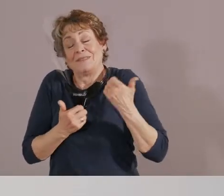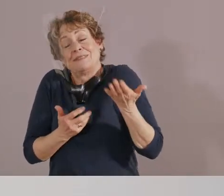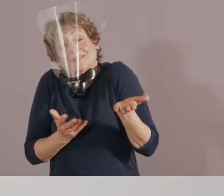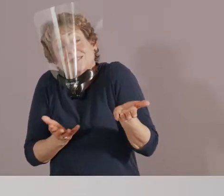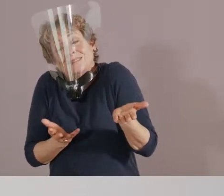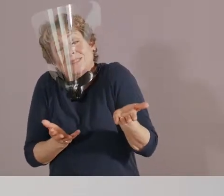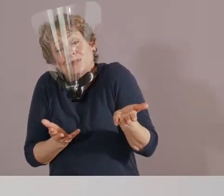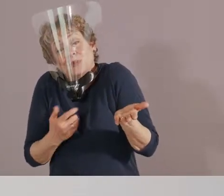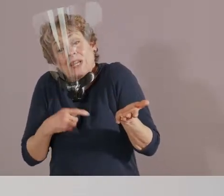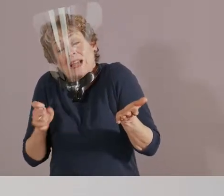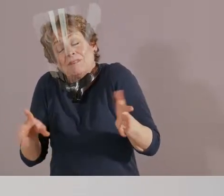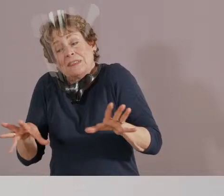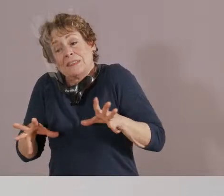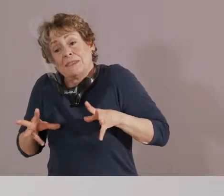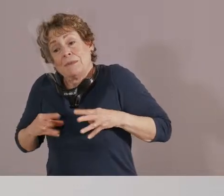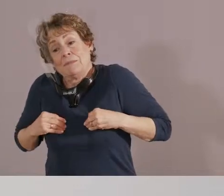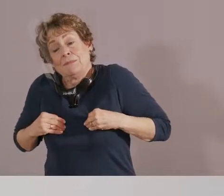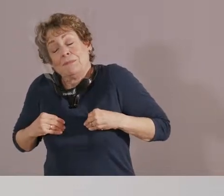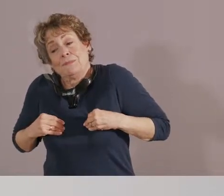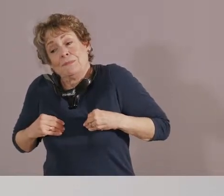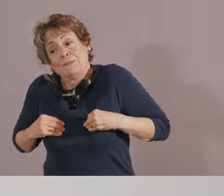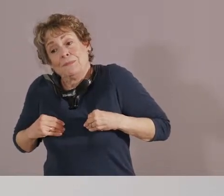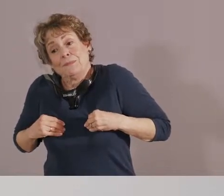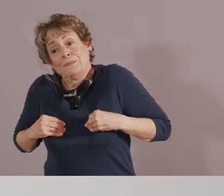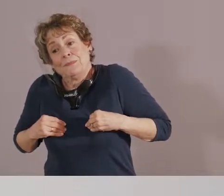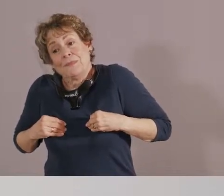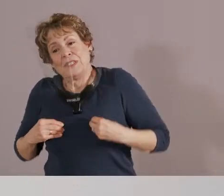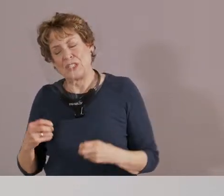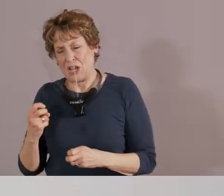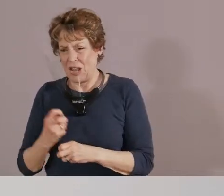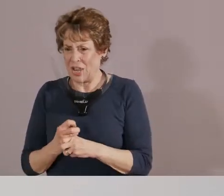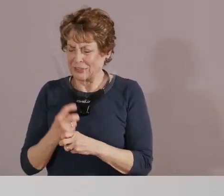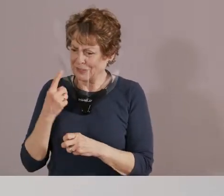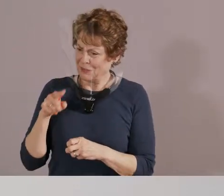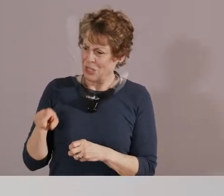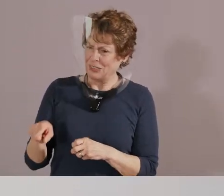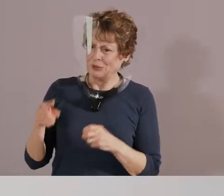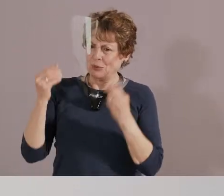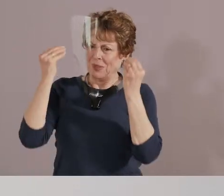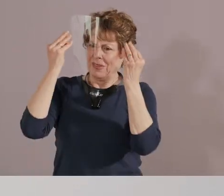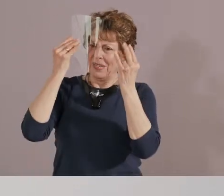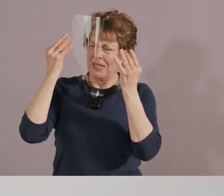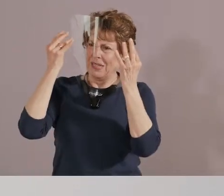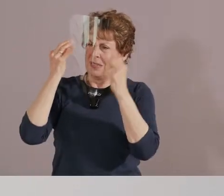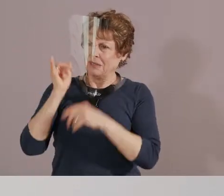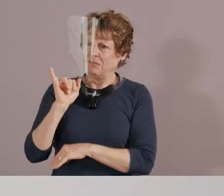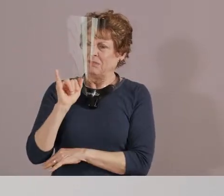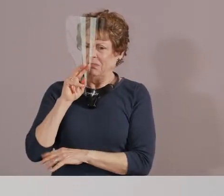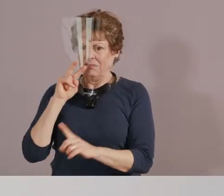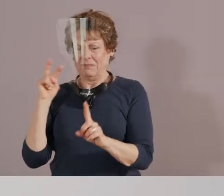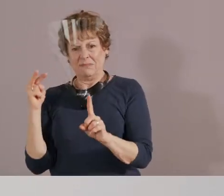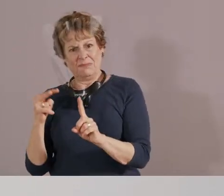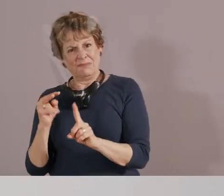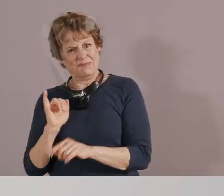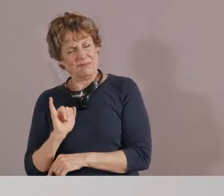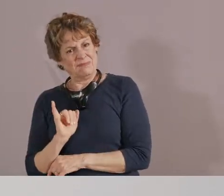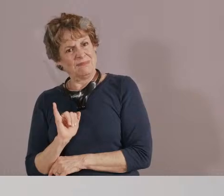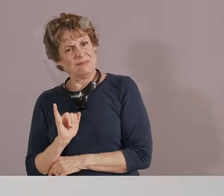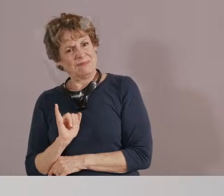it's a hard thing to kind of think about as you move forward. Okay, we're about 5 minutes from the end. Colleen?